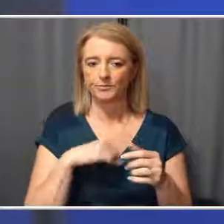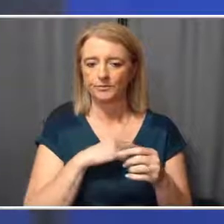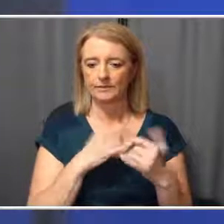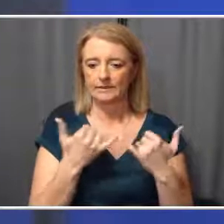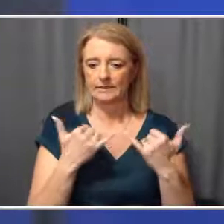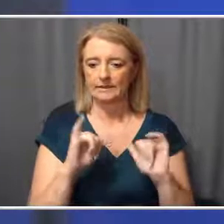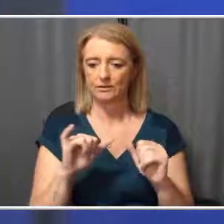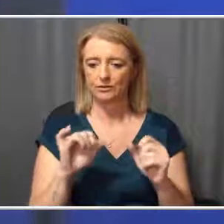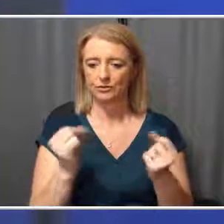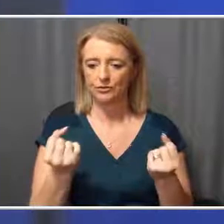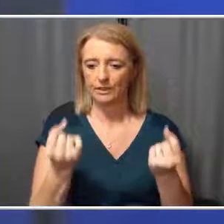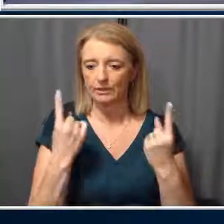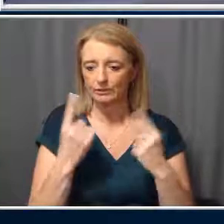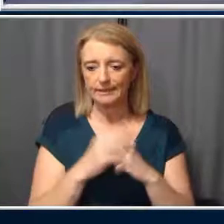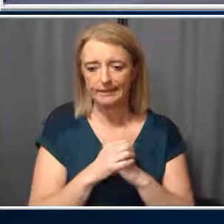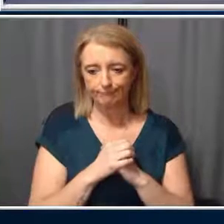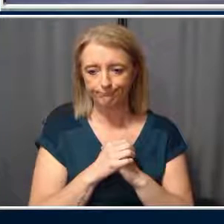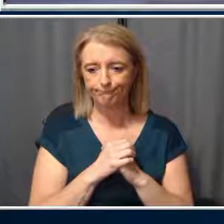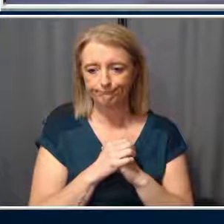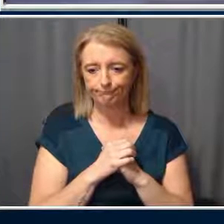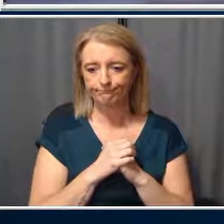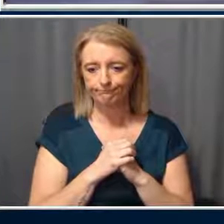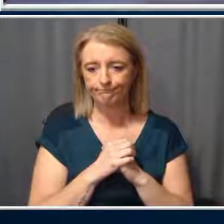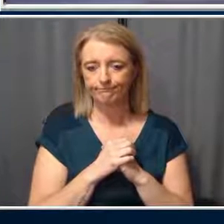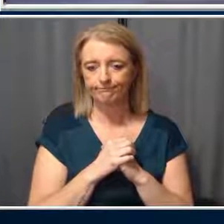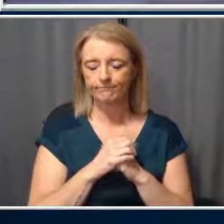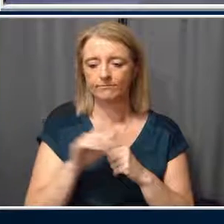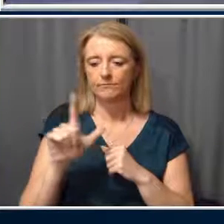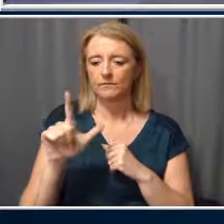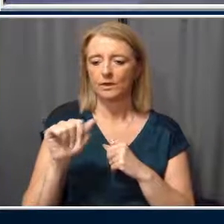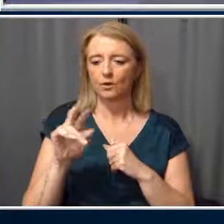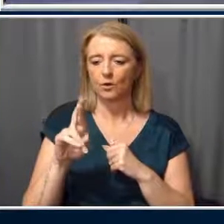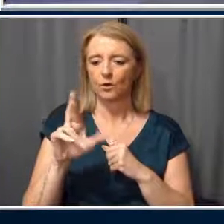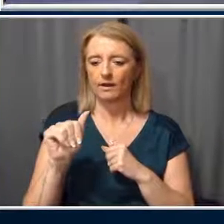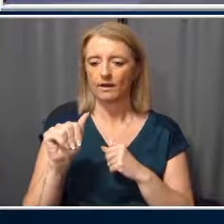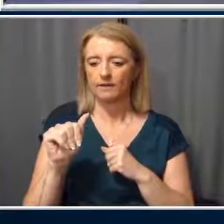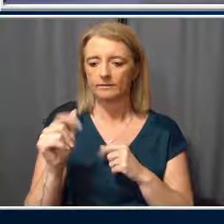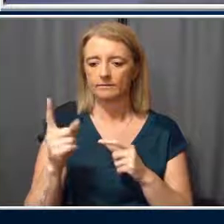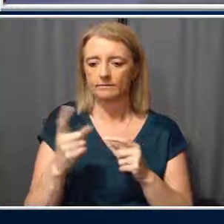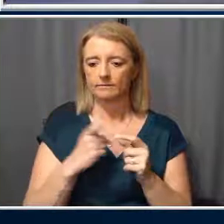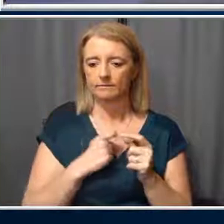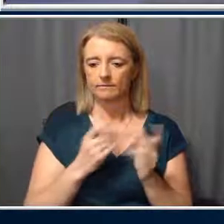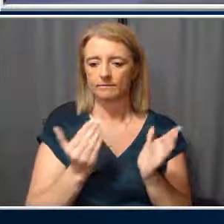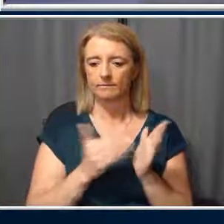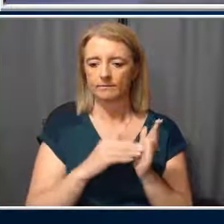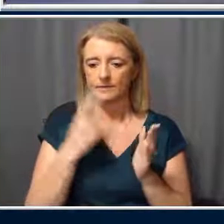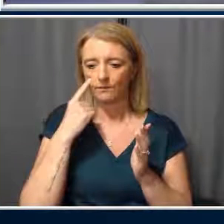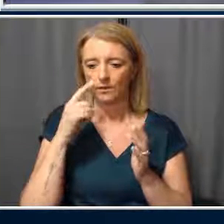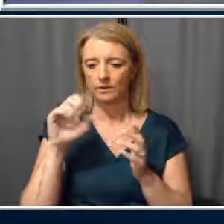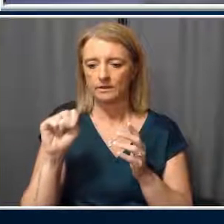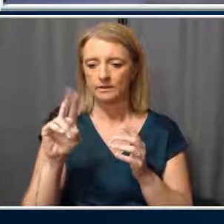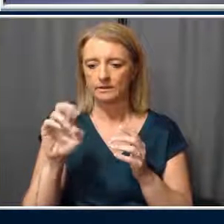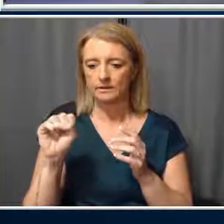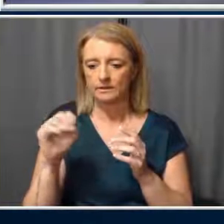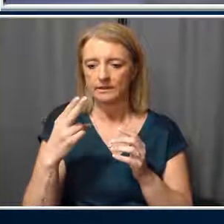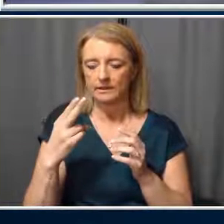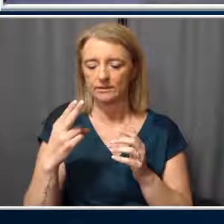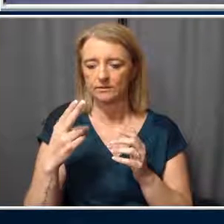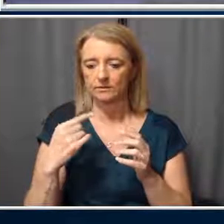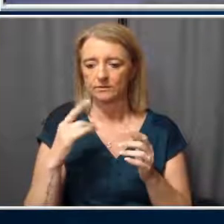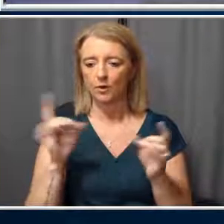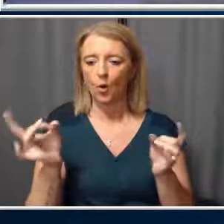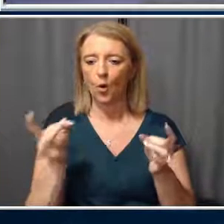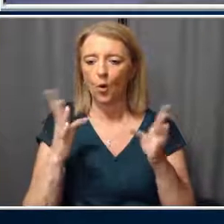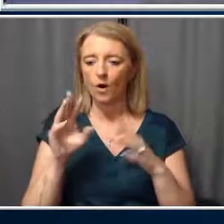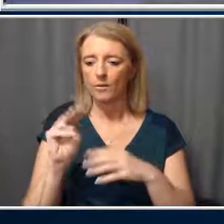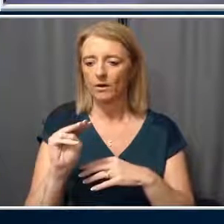yes, people who have never had a migraine don't understand that it's not just a headache, that just taking a couple Tylenol aren't enough